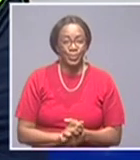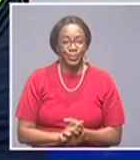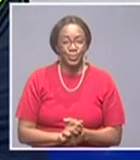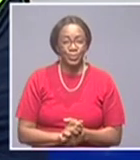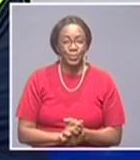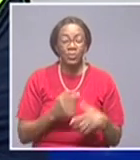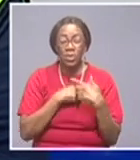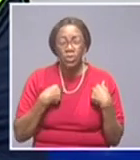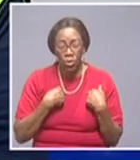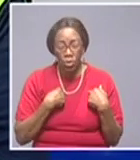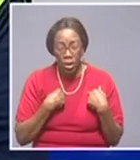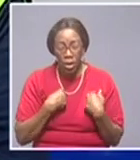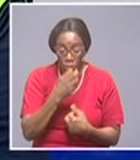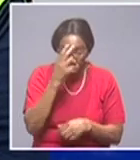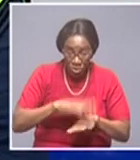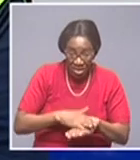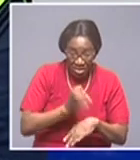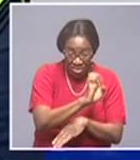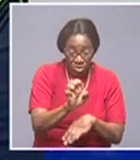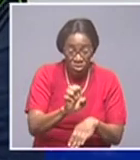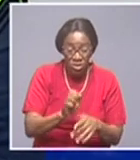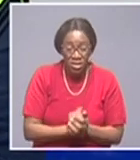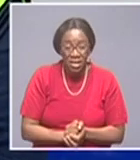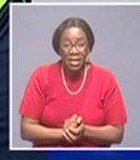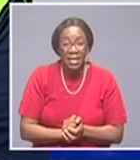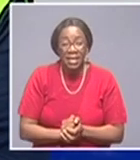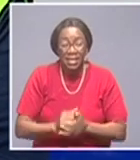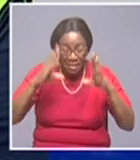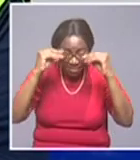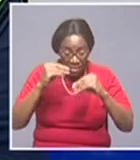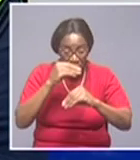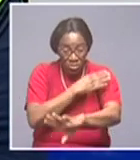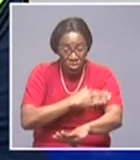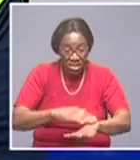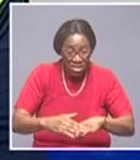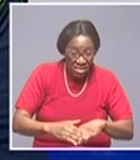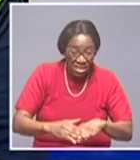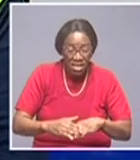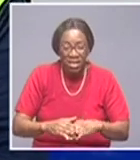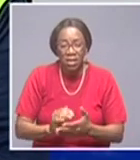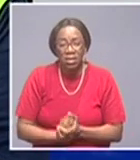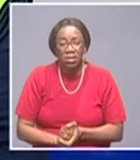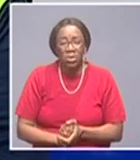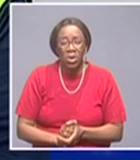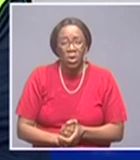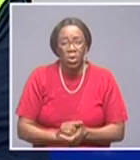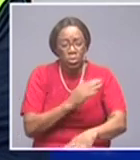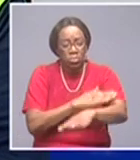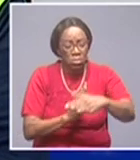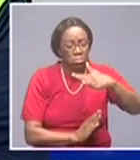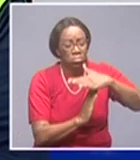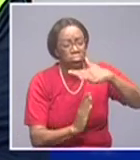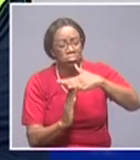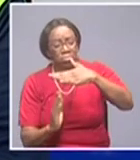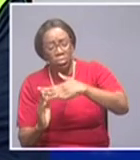homeless tonight also, because these people are quite nomadic. Maybe tonight they'll sleep here, tomorrow there. The police will be accompanying us because